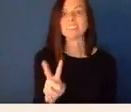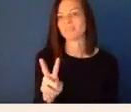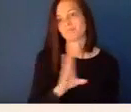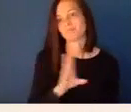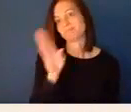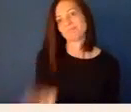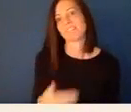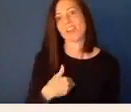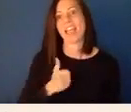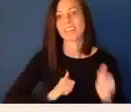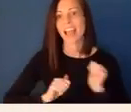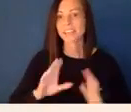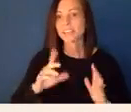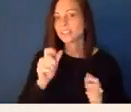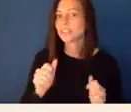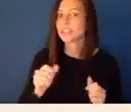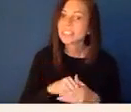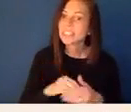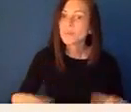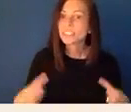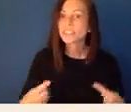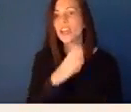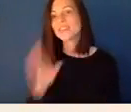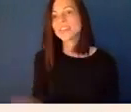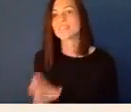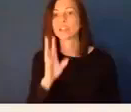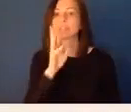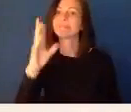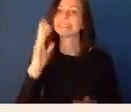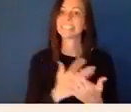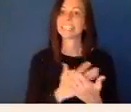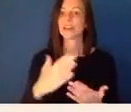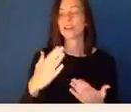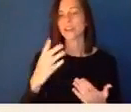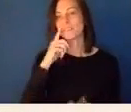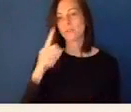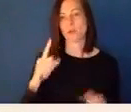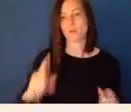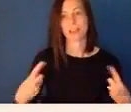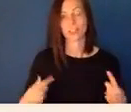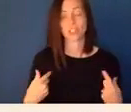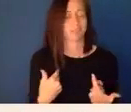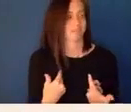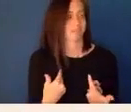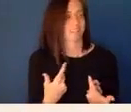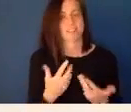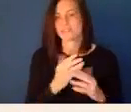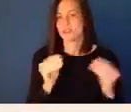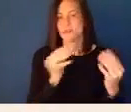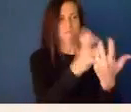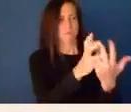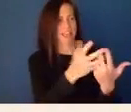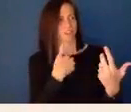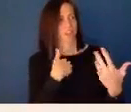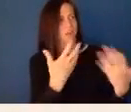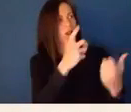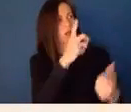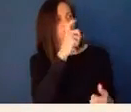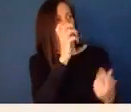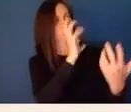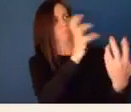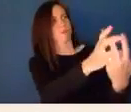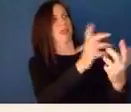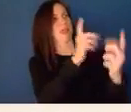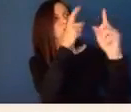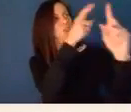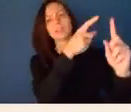in a wheelchair. There was never a singer in a wheelchair, and I was like, "There's nobody I want to grow up to be like." Until I realized that my purpose here was to